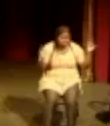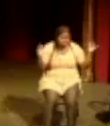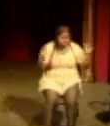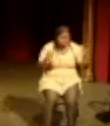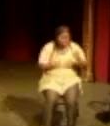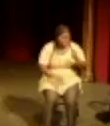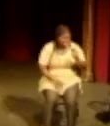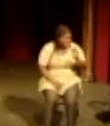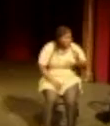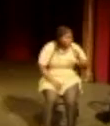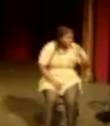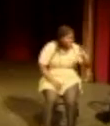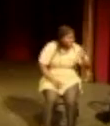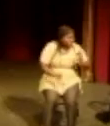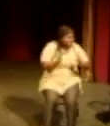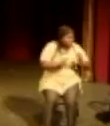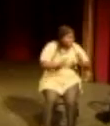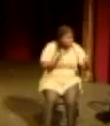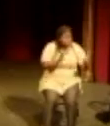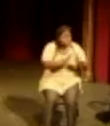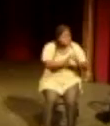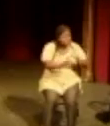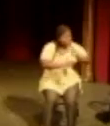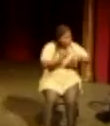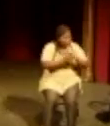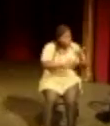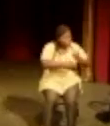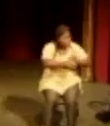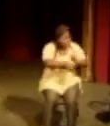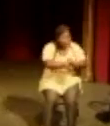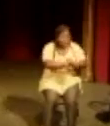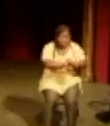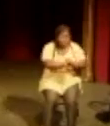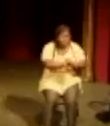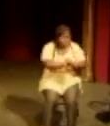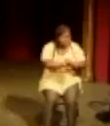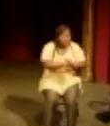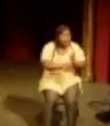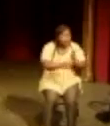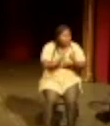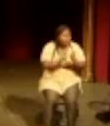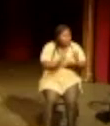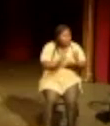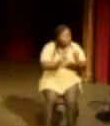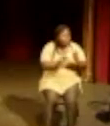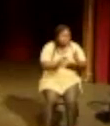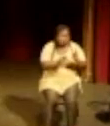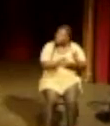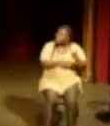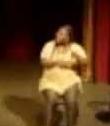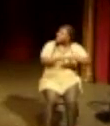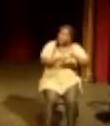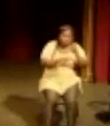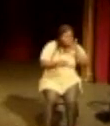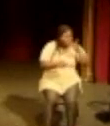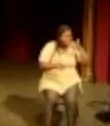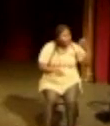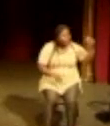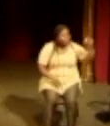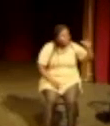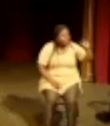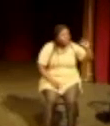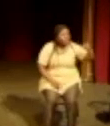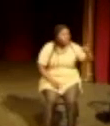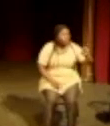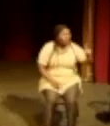all 3 nights. Our whole quad was packed with people in their lawn chairs. I got a shot as an example.